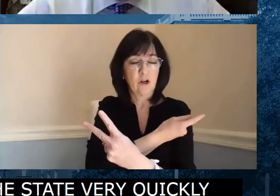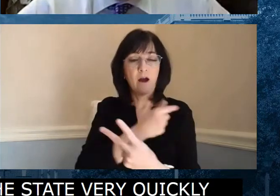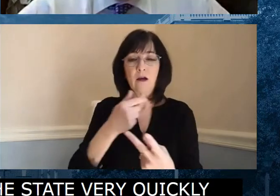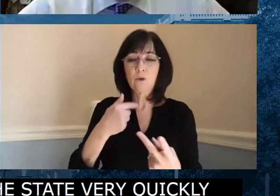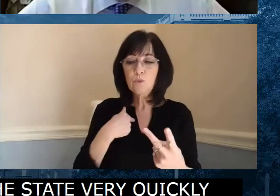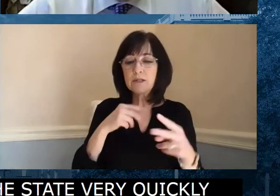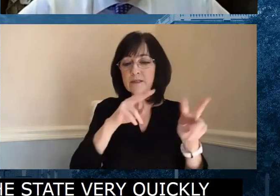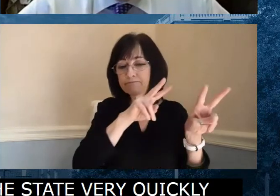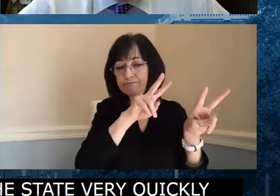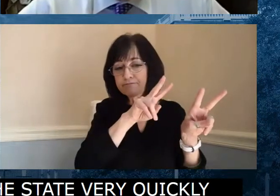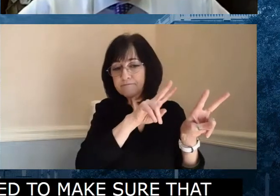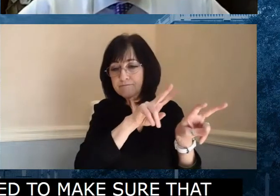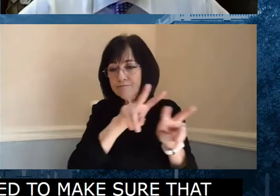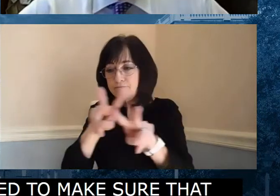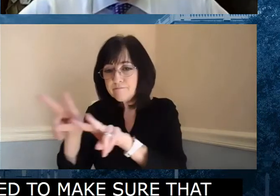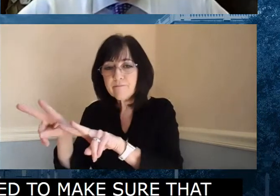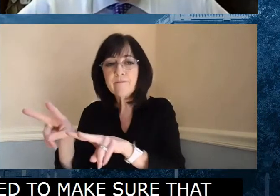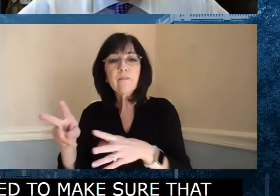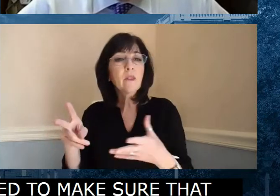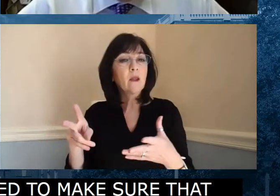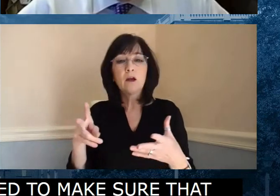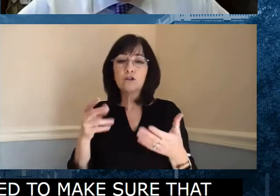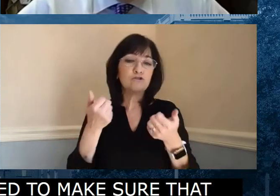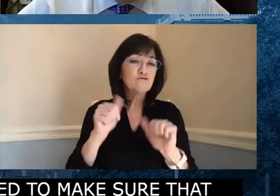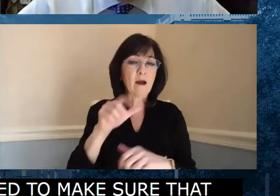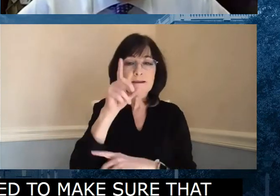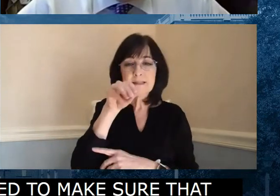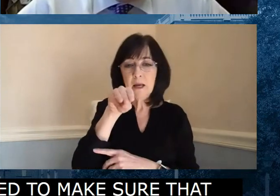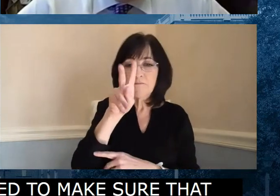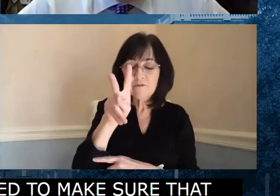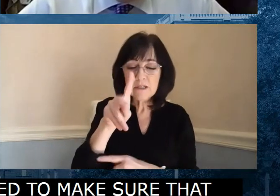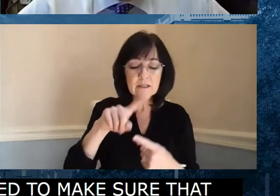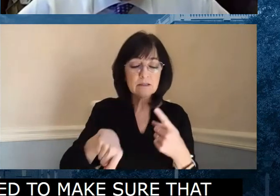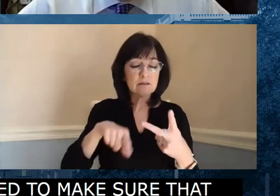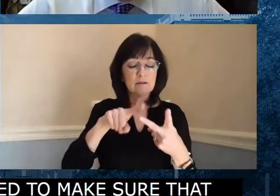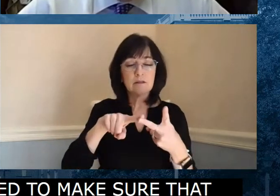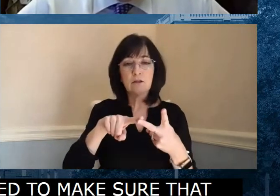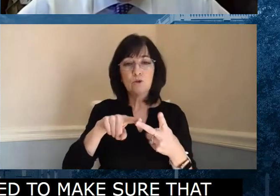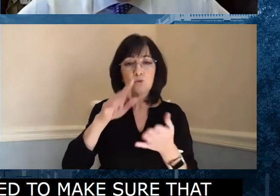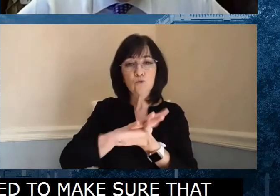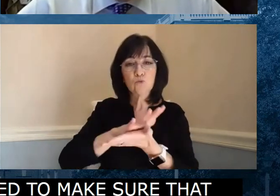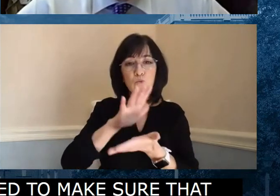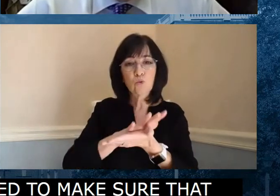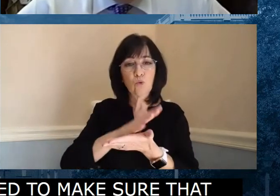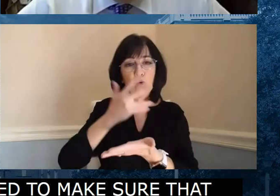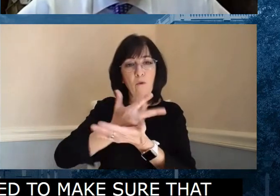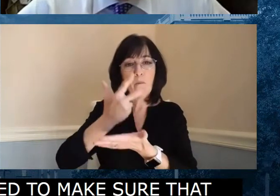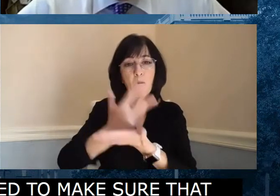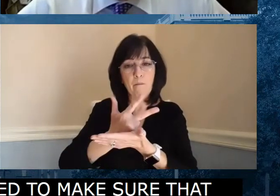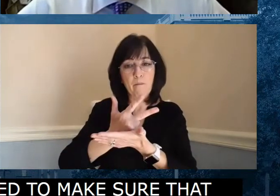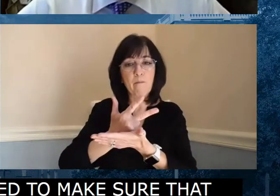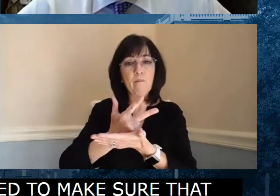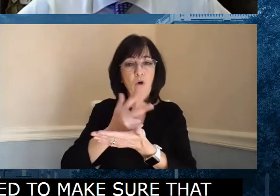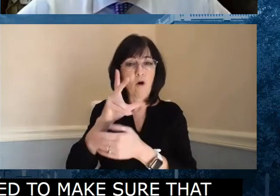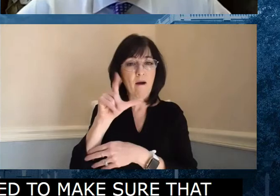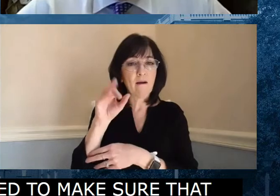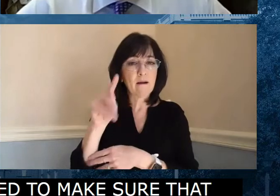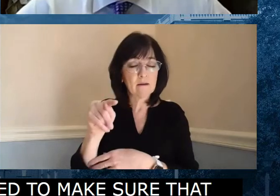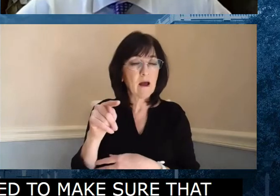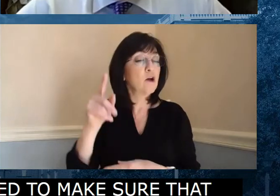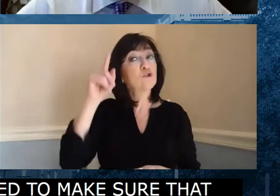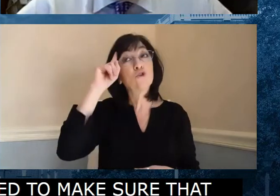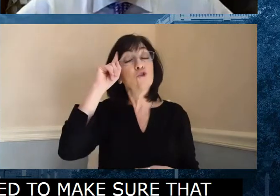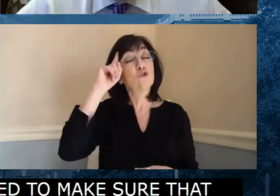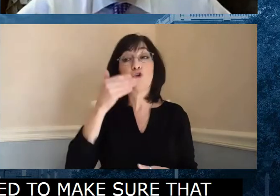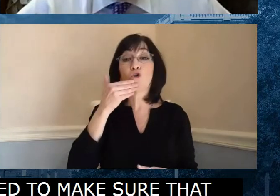it was the motor vehicle lanes, whether it's school parking lots, and we just came up with the thought of, hey, if we use something in Dover, it's the